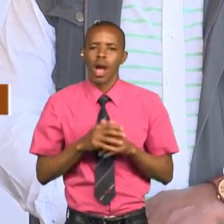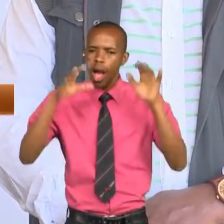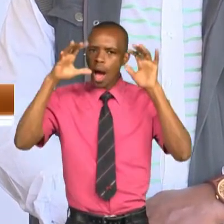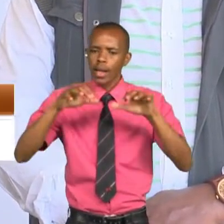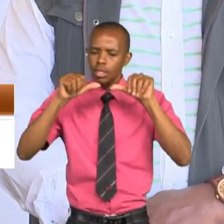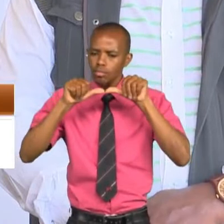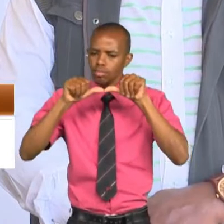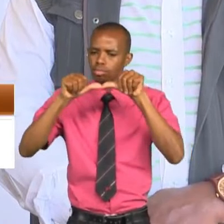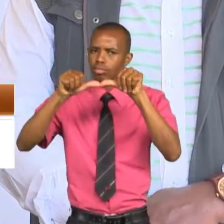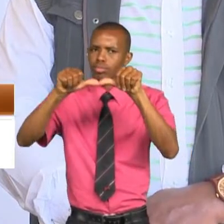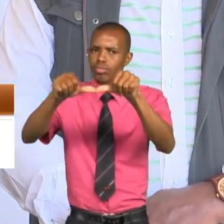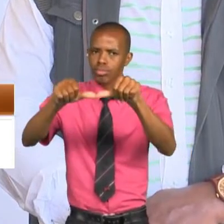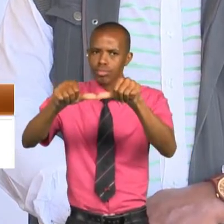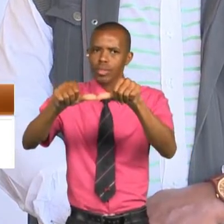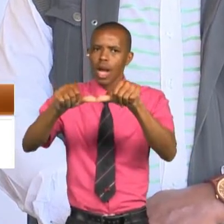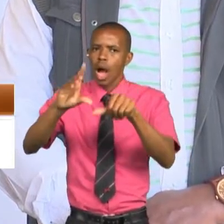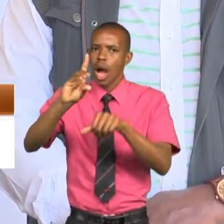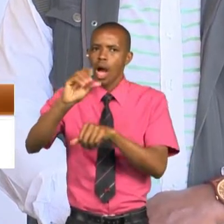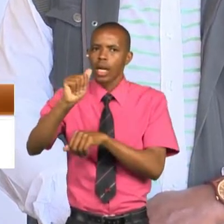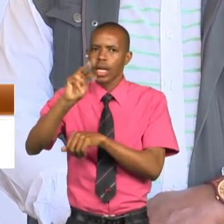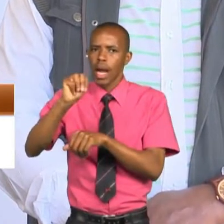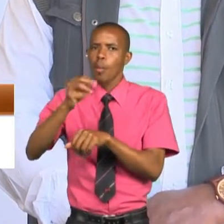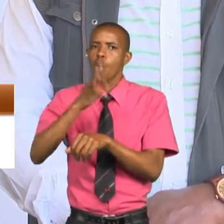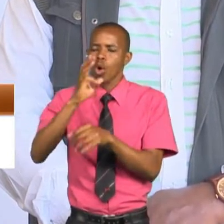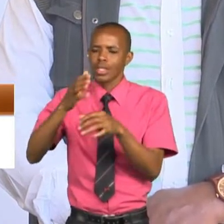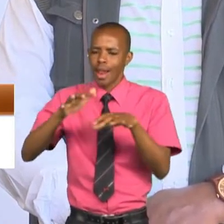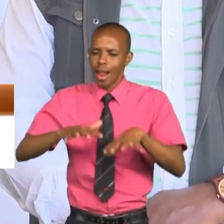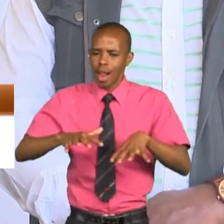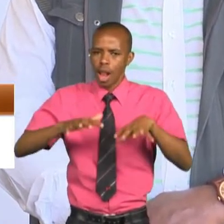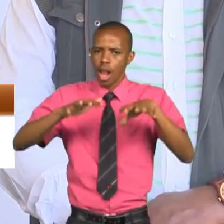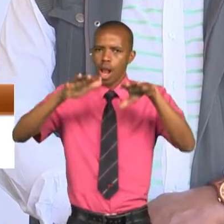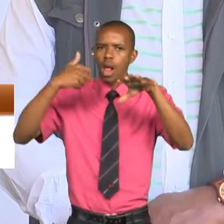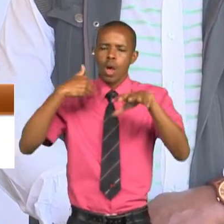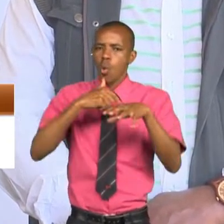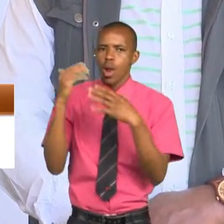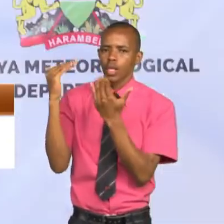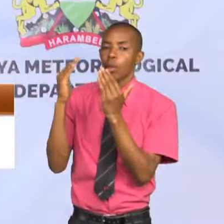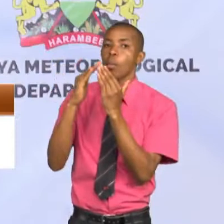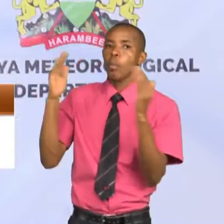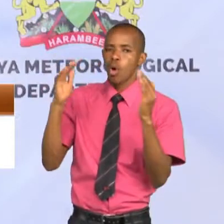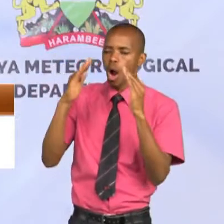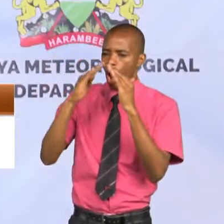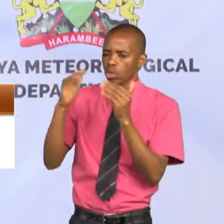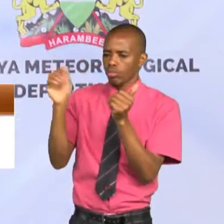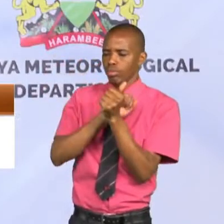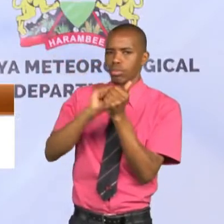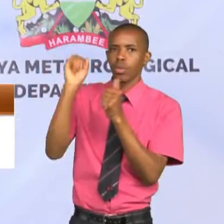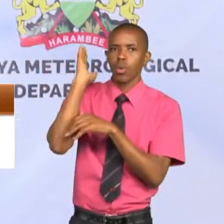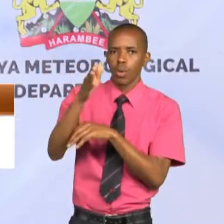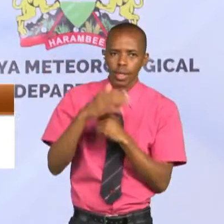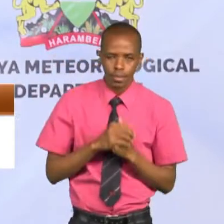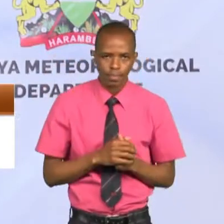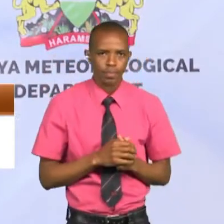going on, our dam still filling, we expect that more will be affected. We